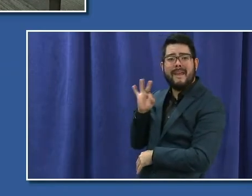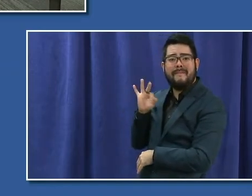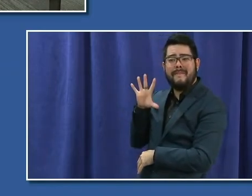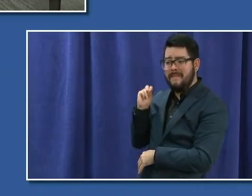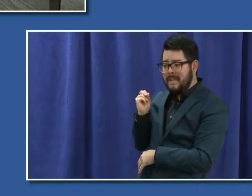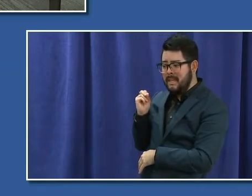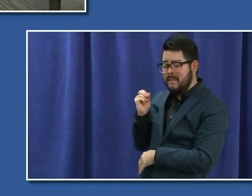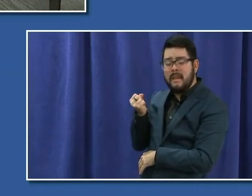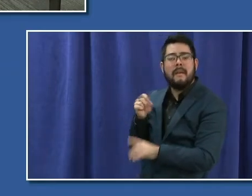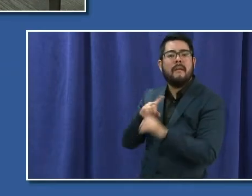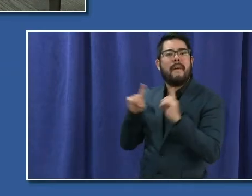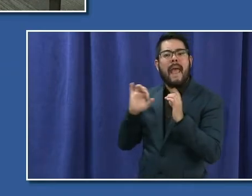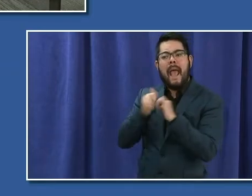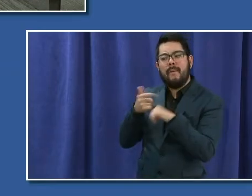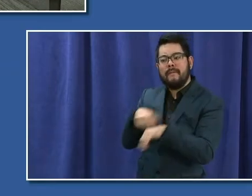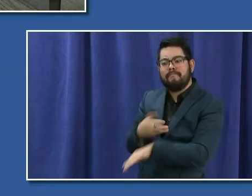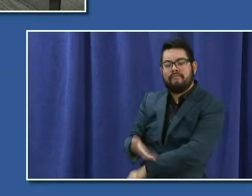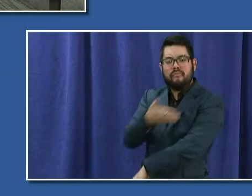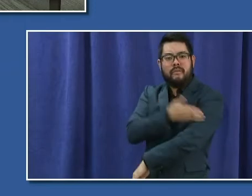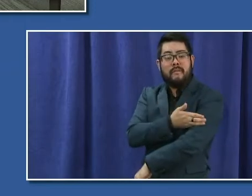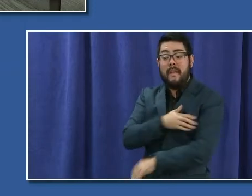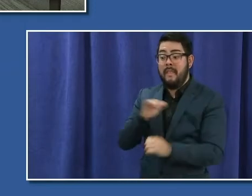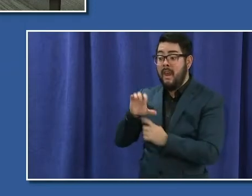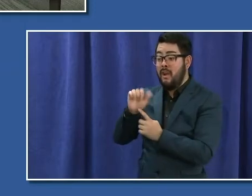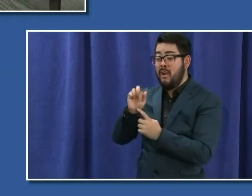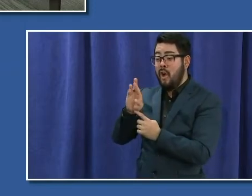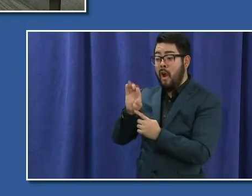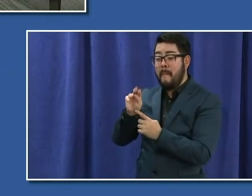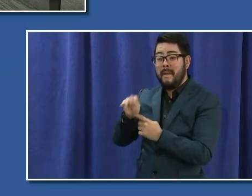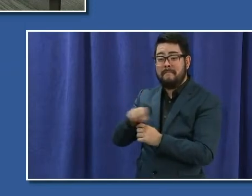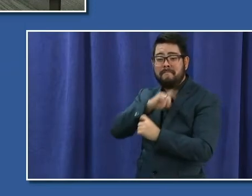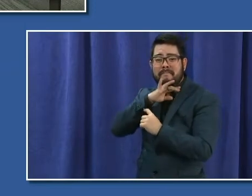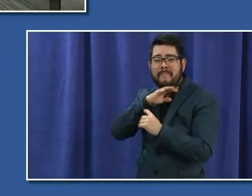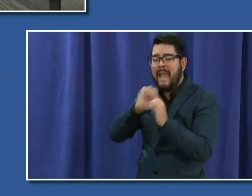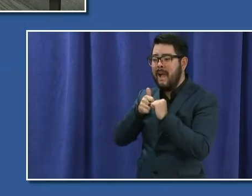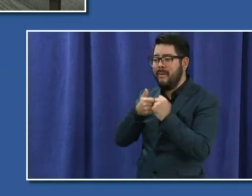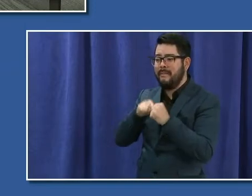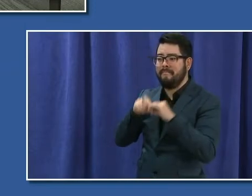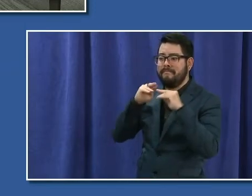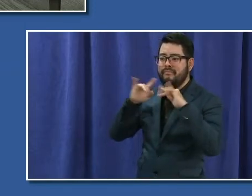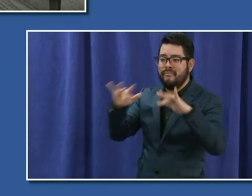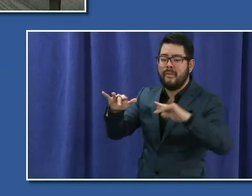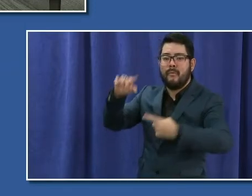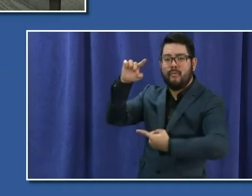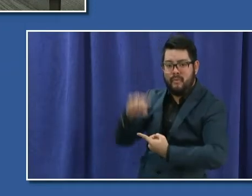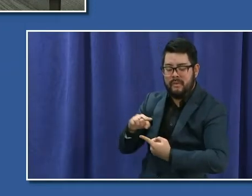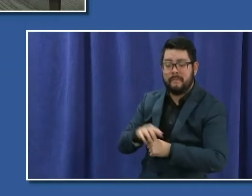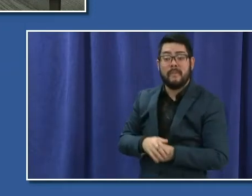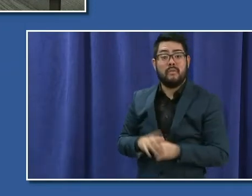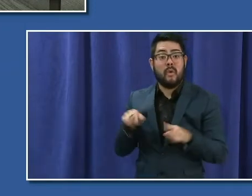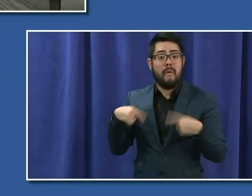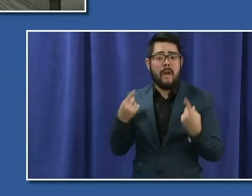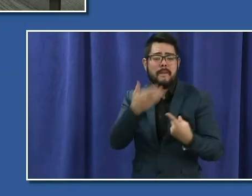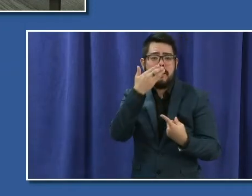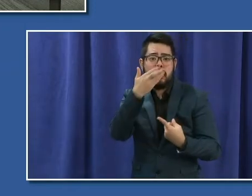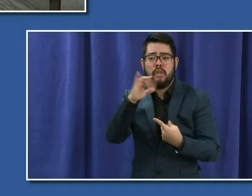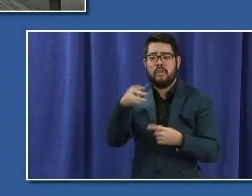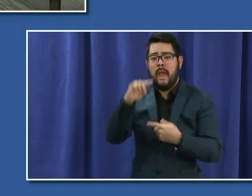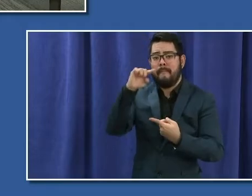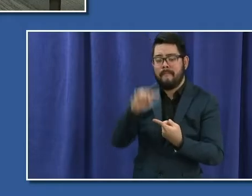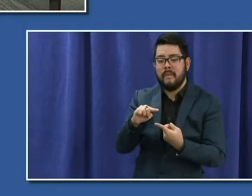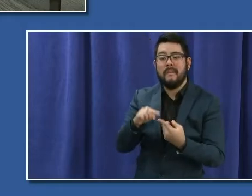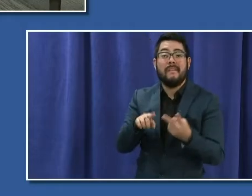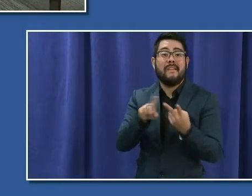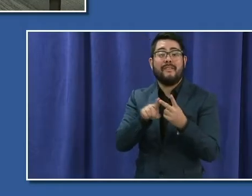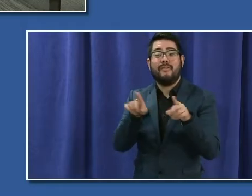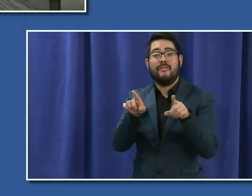things better? How do we reduce the carbon footprint? And I think that we've been doing a great job with that, especially with the new technology is